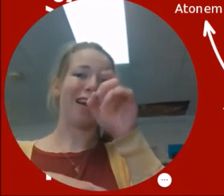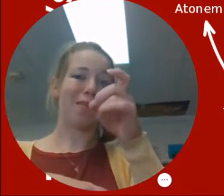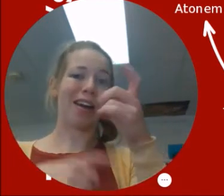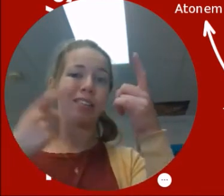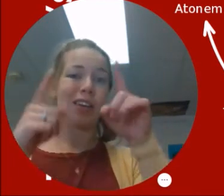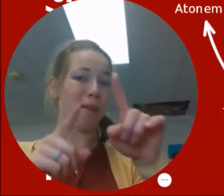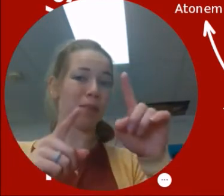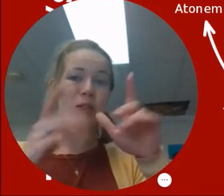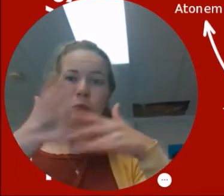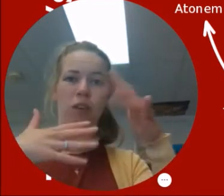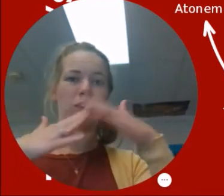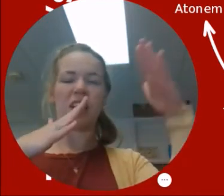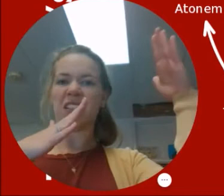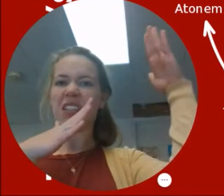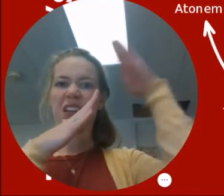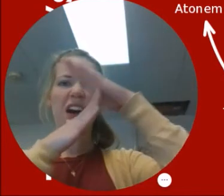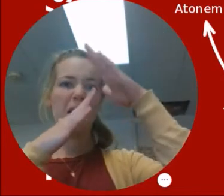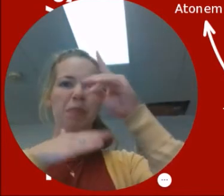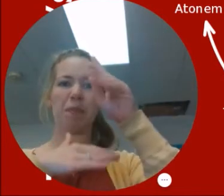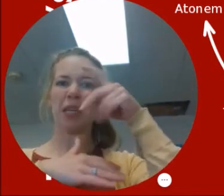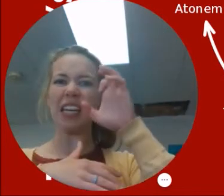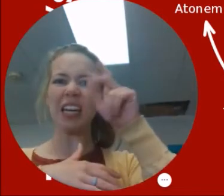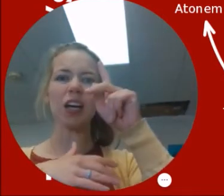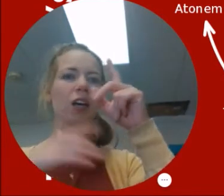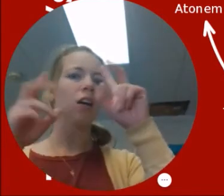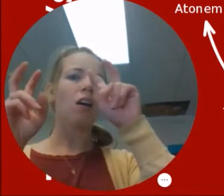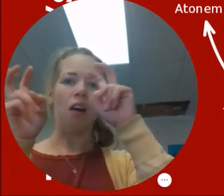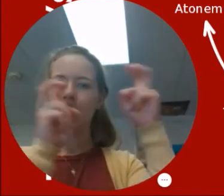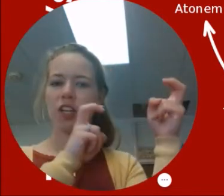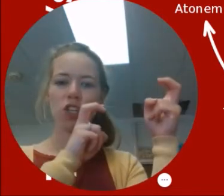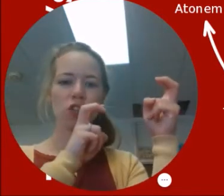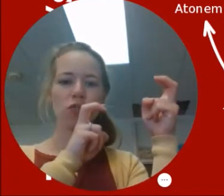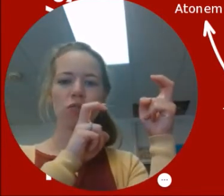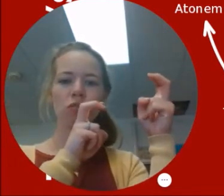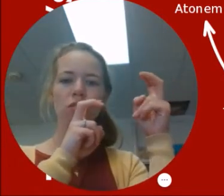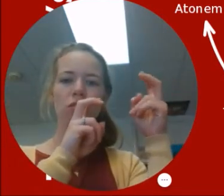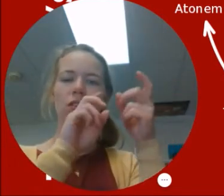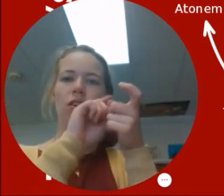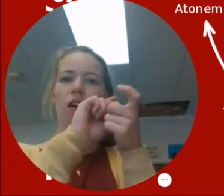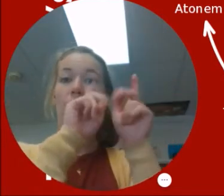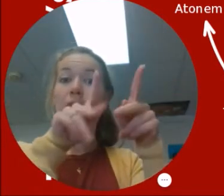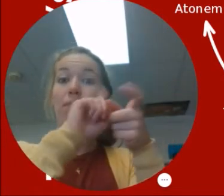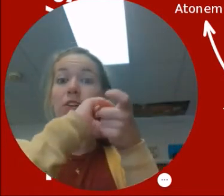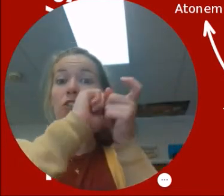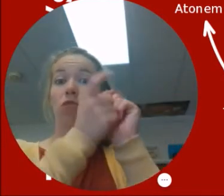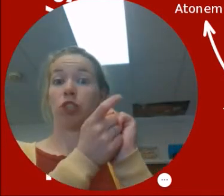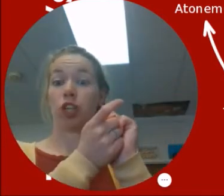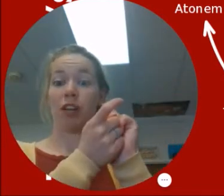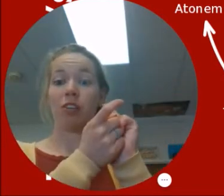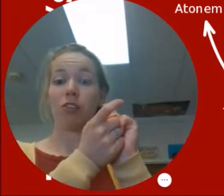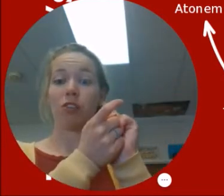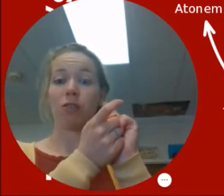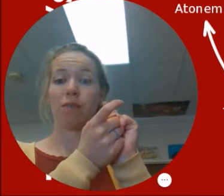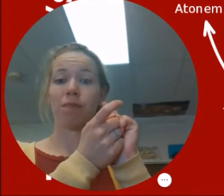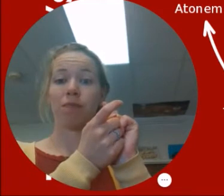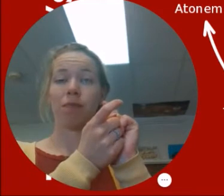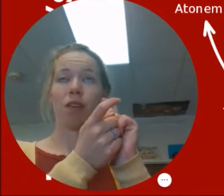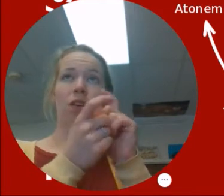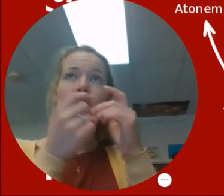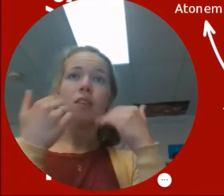called the climax, happens, whatever, as the top, the peak of issues, that person will